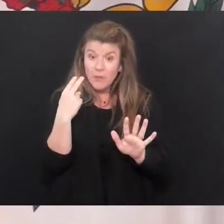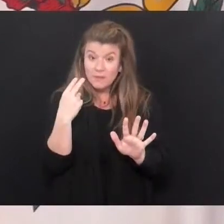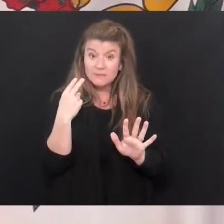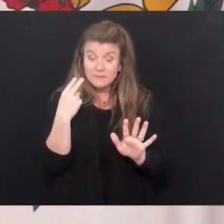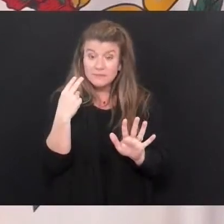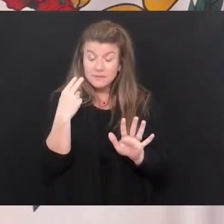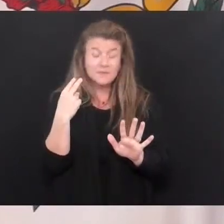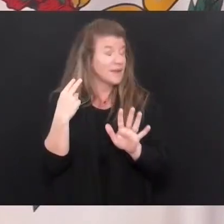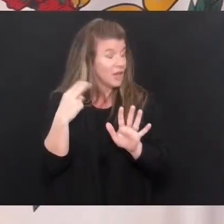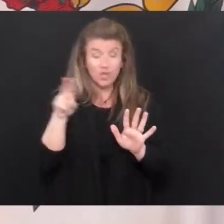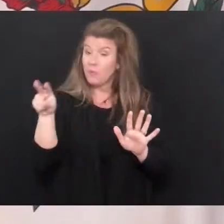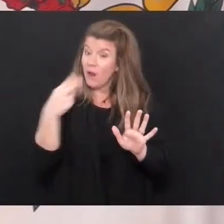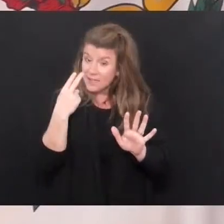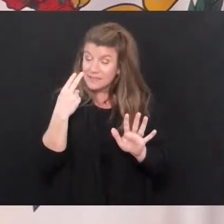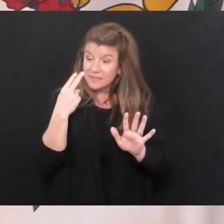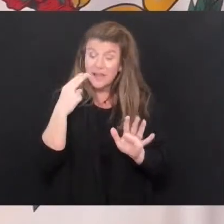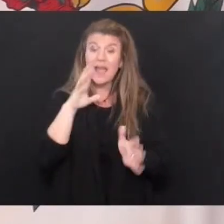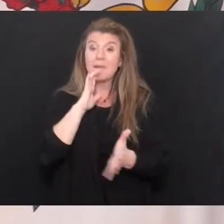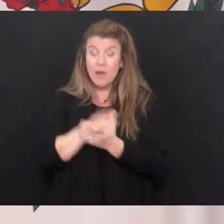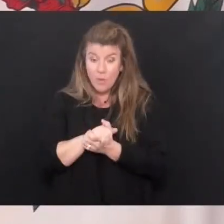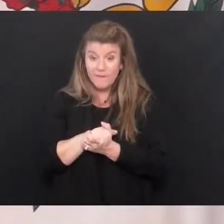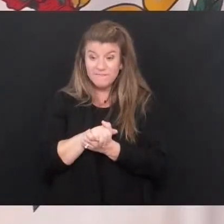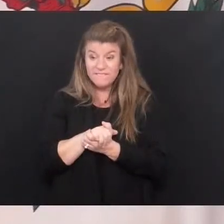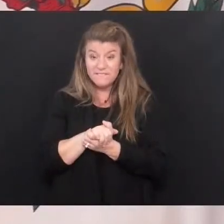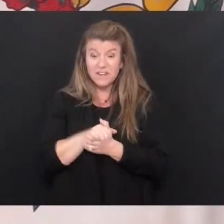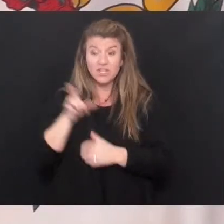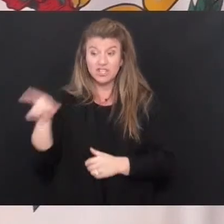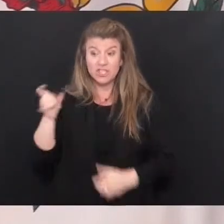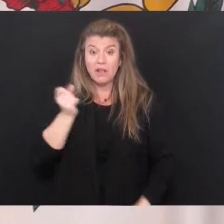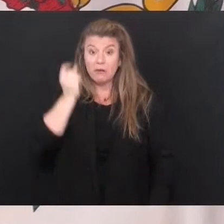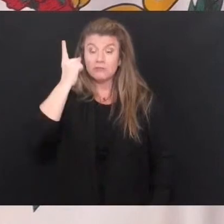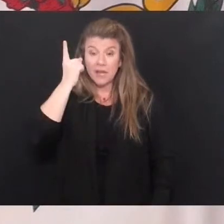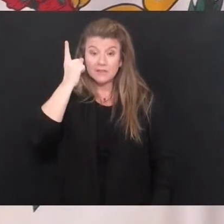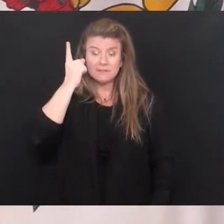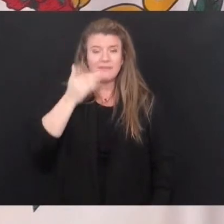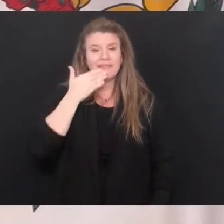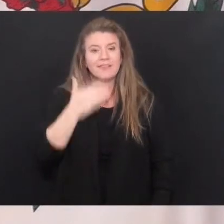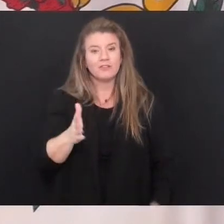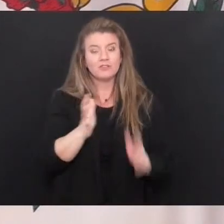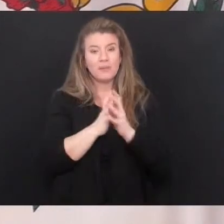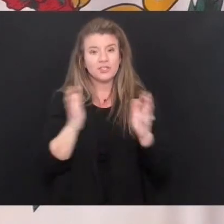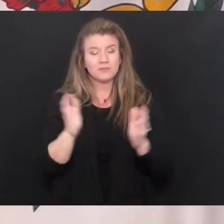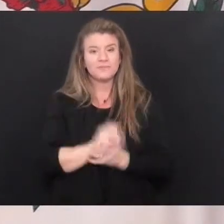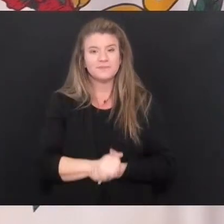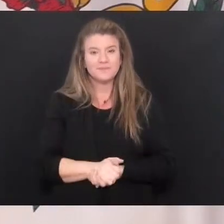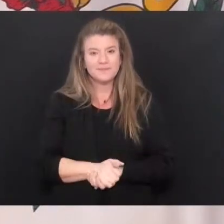You better listen to Kathy. She's got this one. Thank you a bunch.